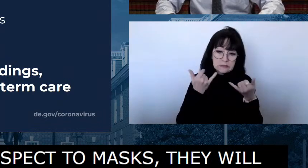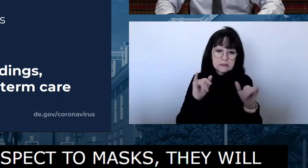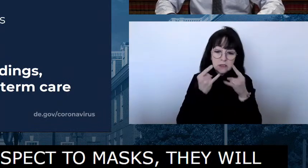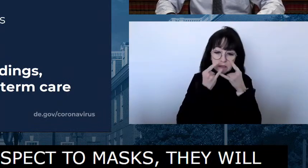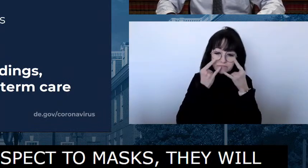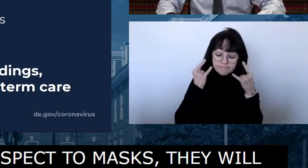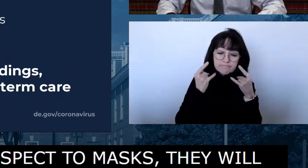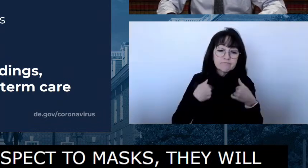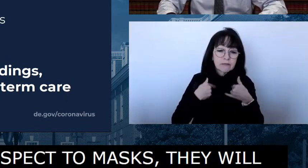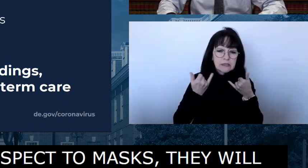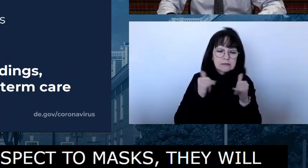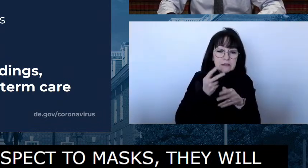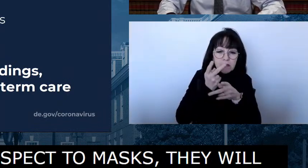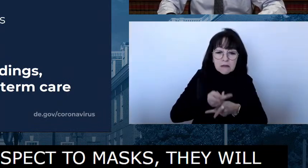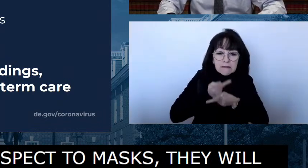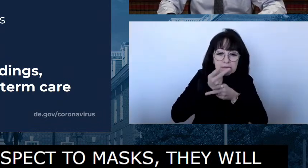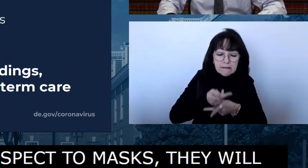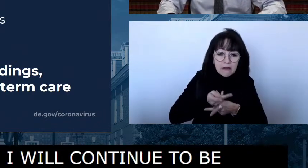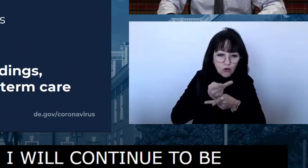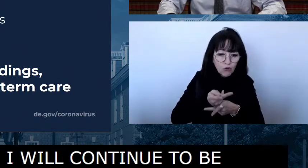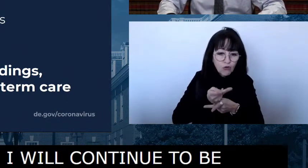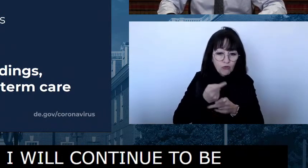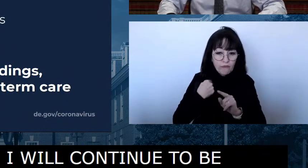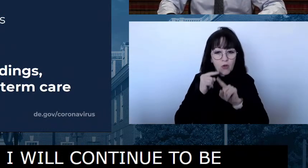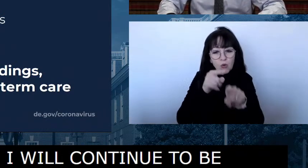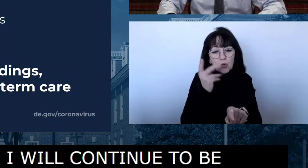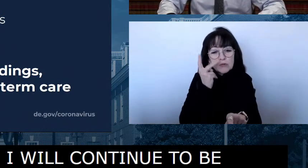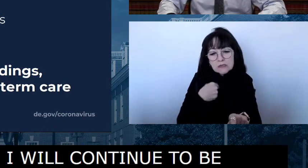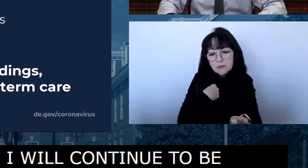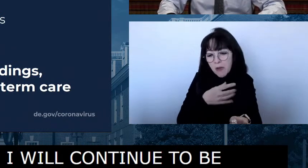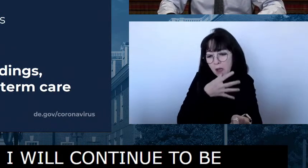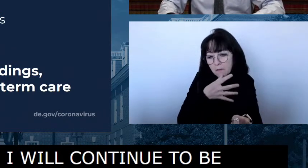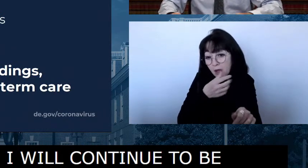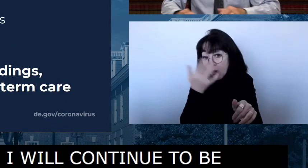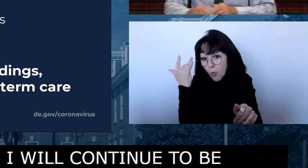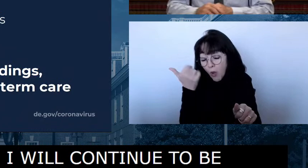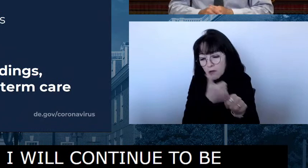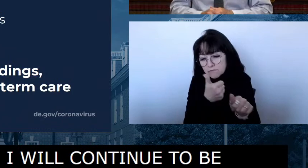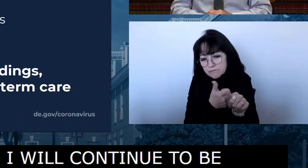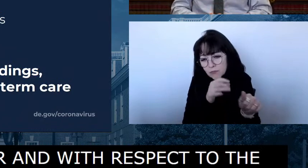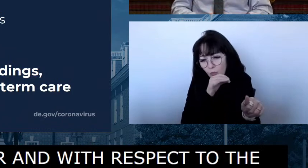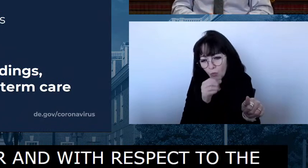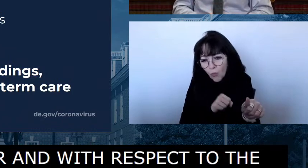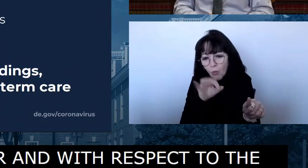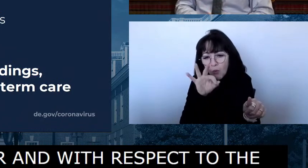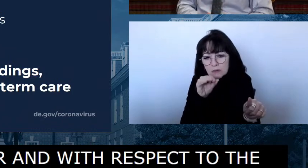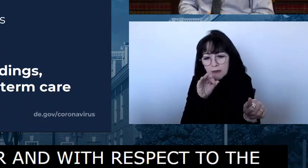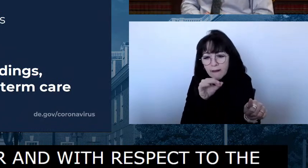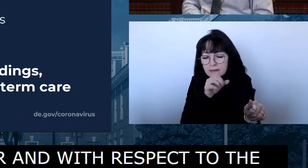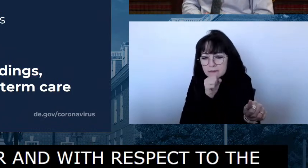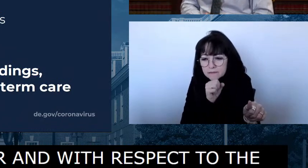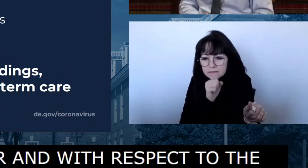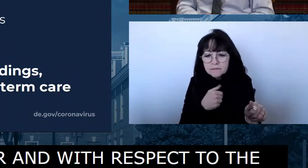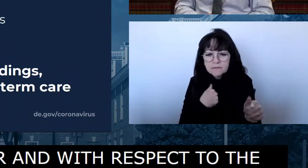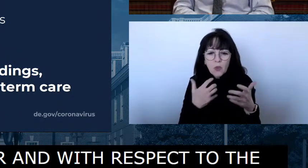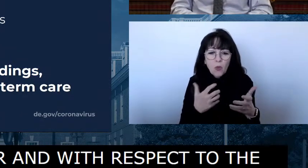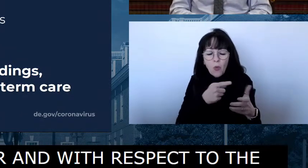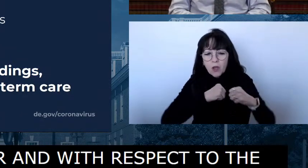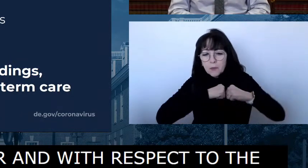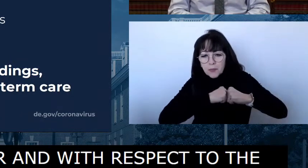in the various convenience stores that I frequent, and I would expect that others will do the